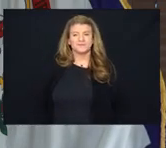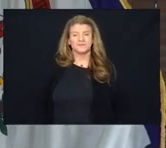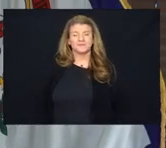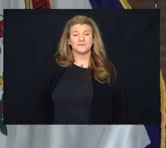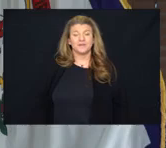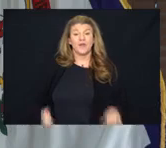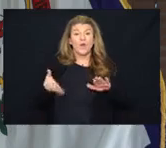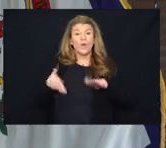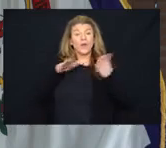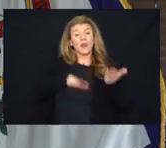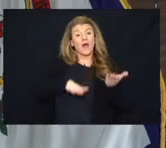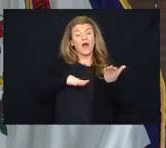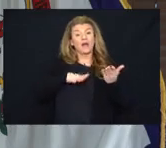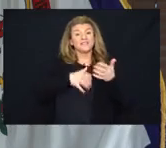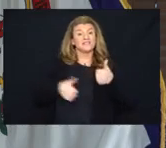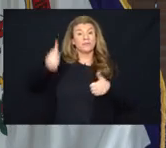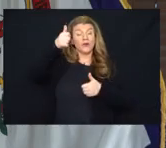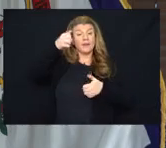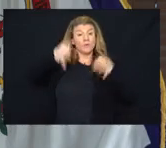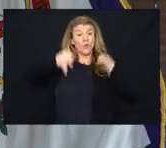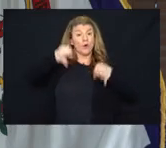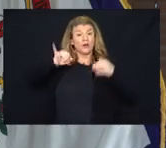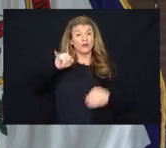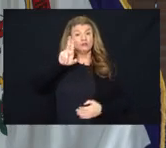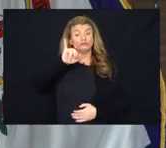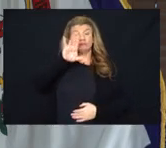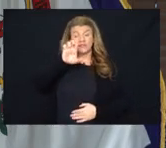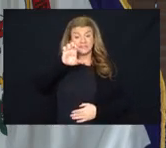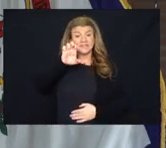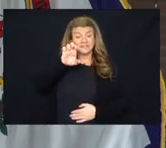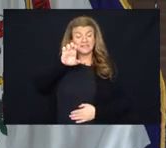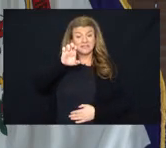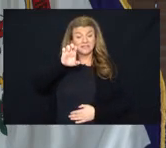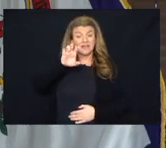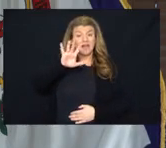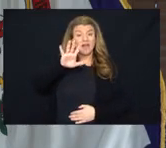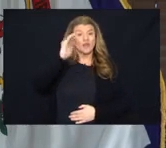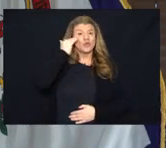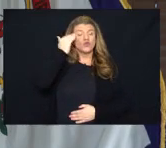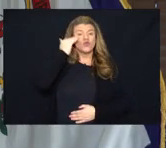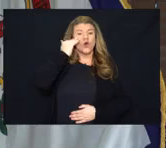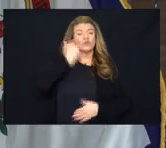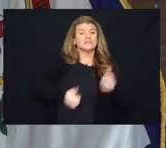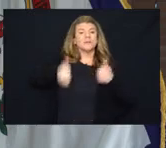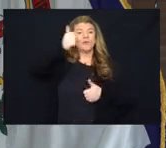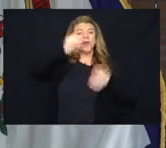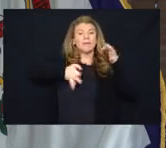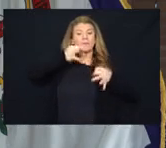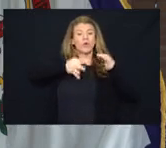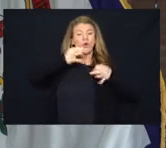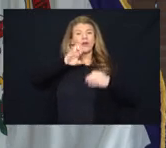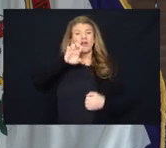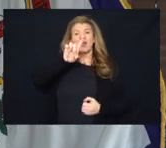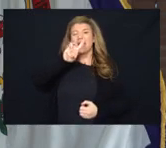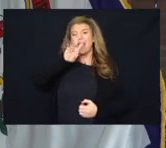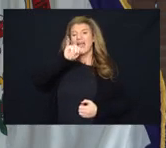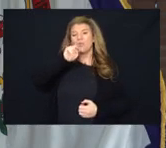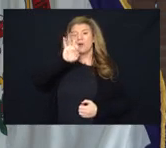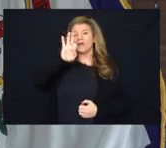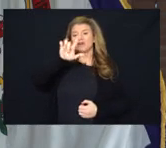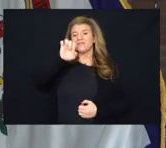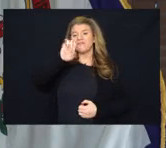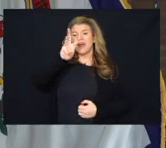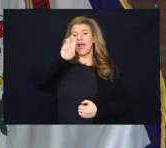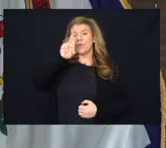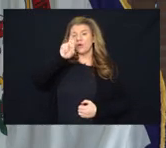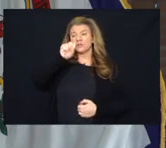We lost a Supreme Court justice. We lost, our Supreme Court Justice Edwin Flowers. He died at the age